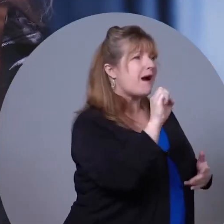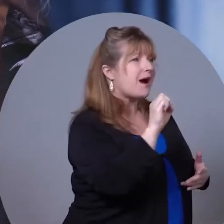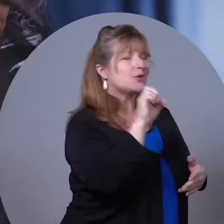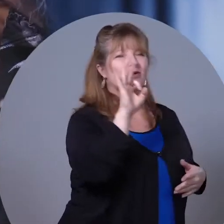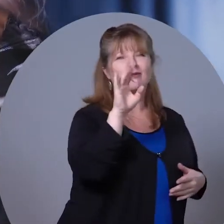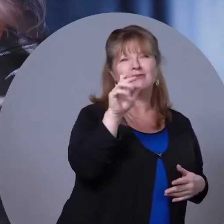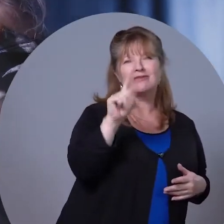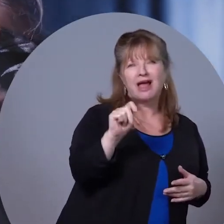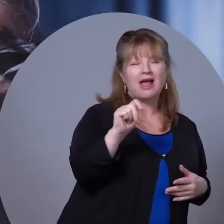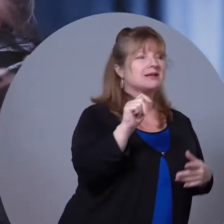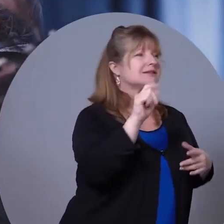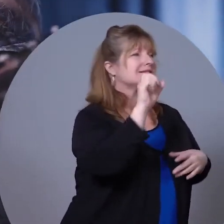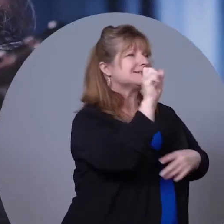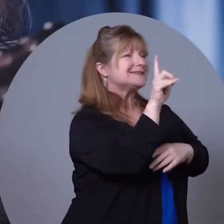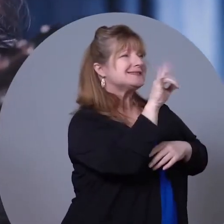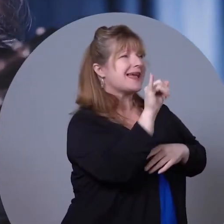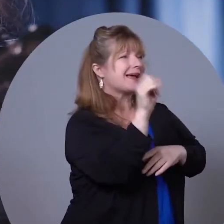low